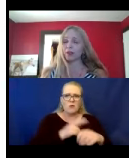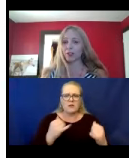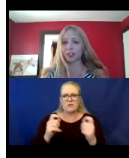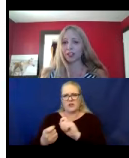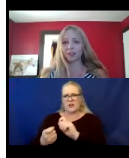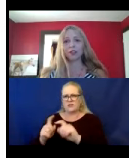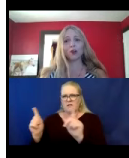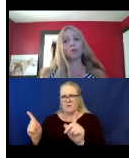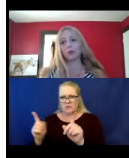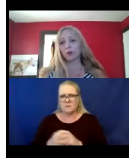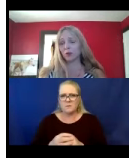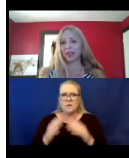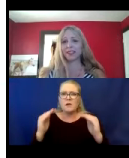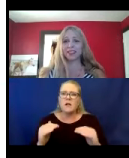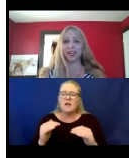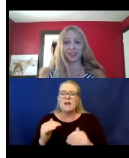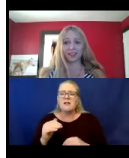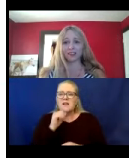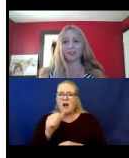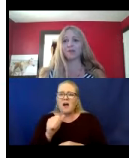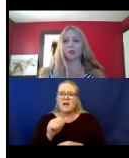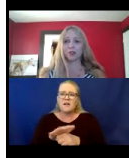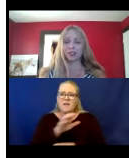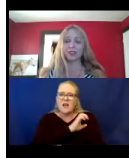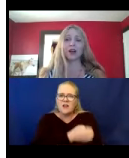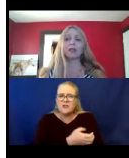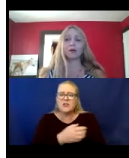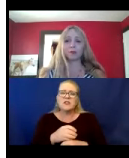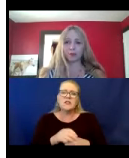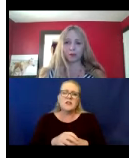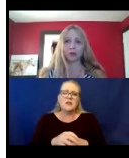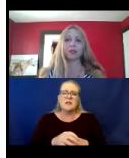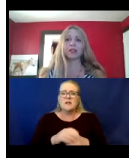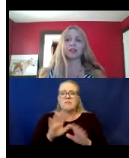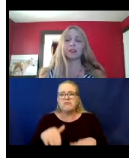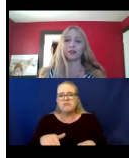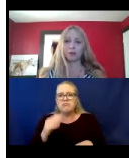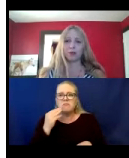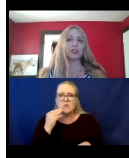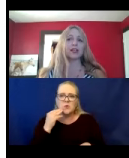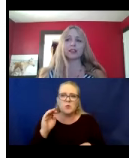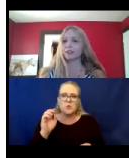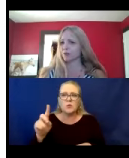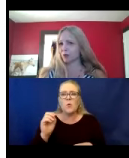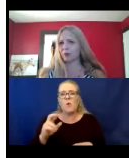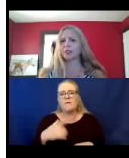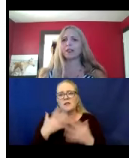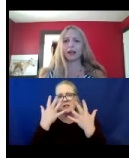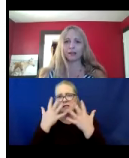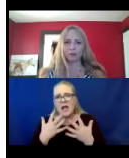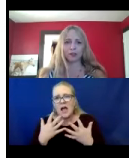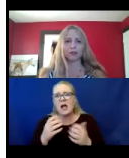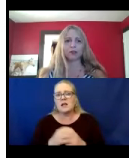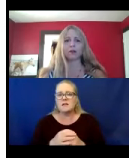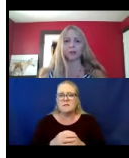Low energy, low mood, and sadness. Those things coming up frequently, and people saying things or noticing